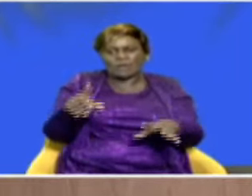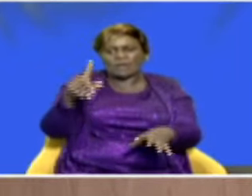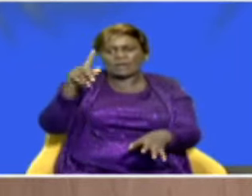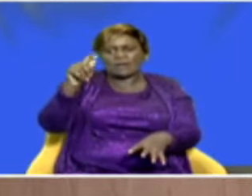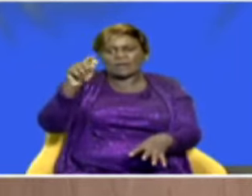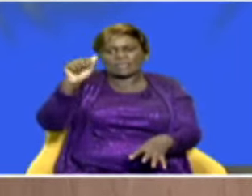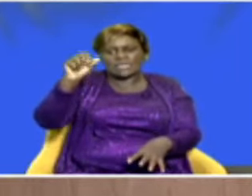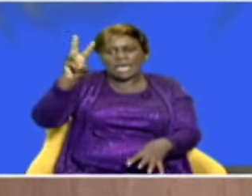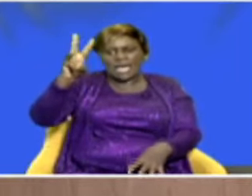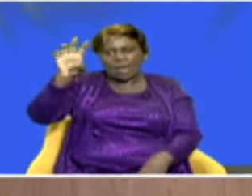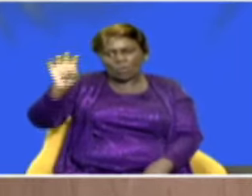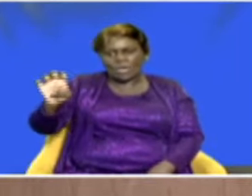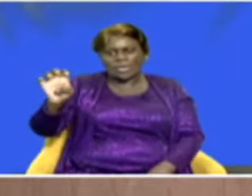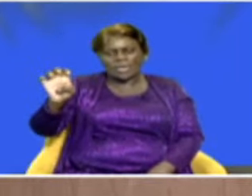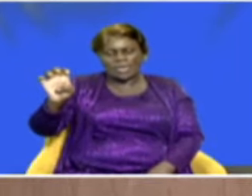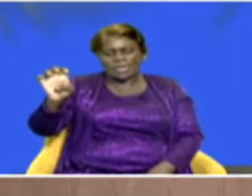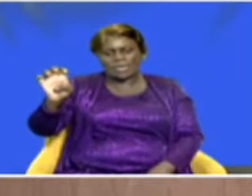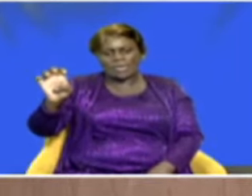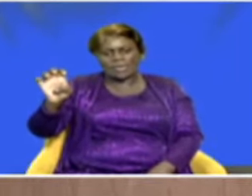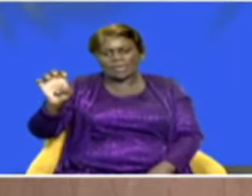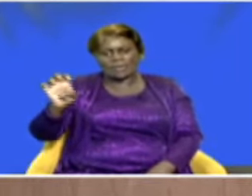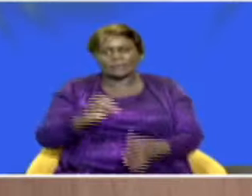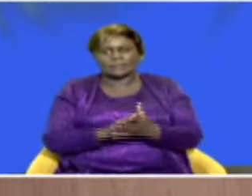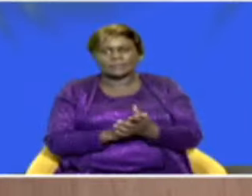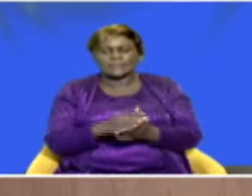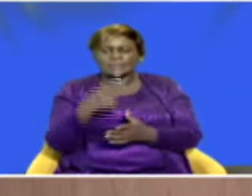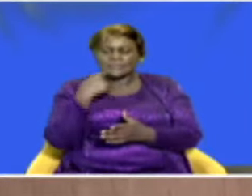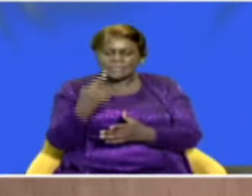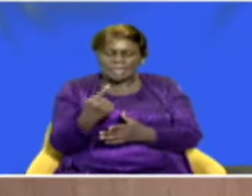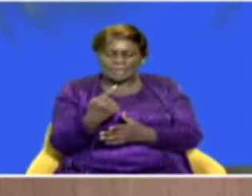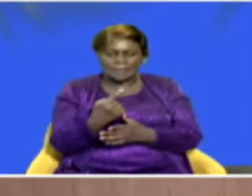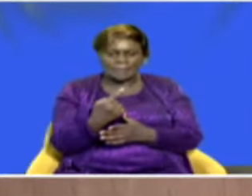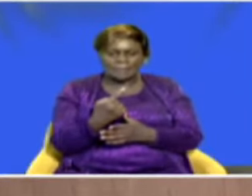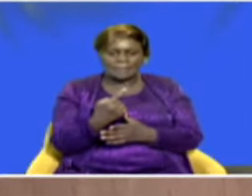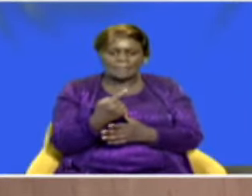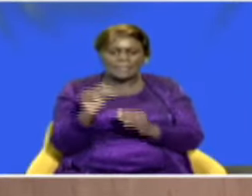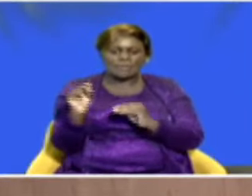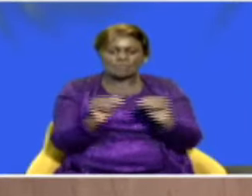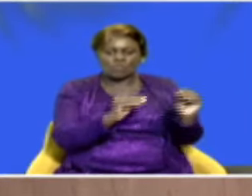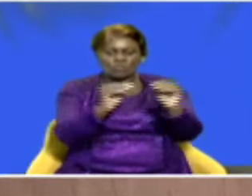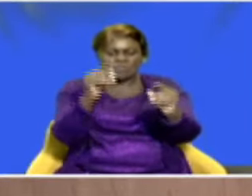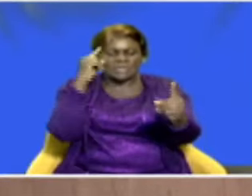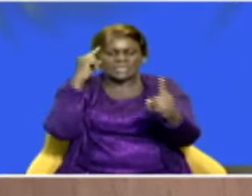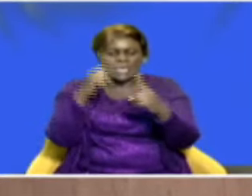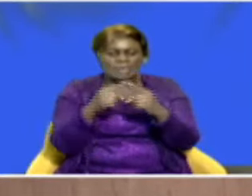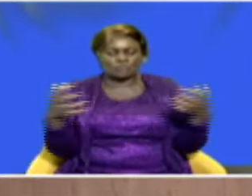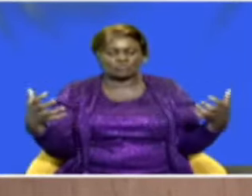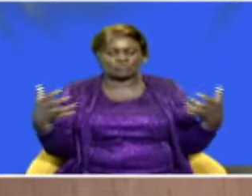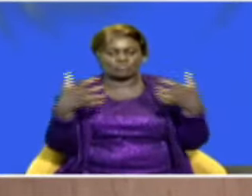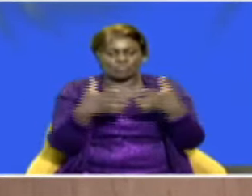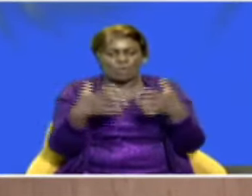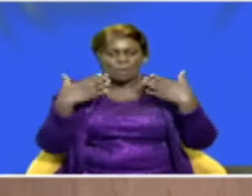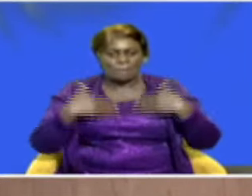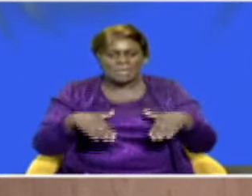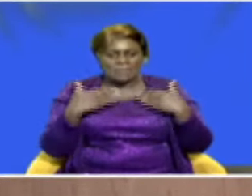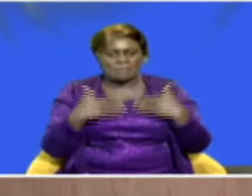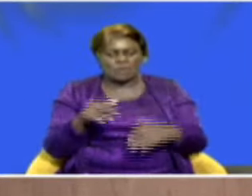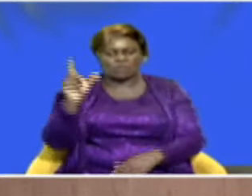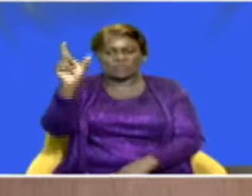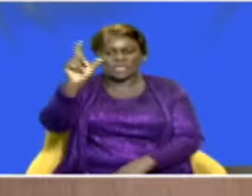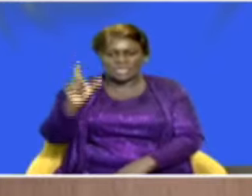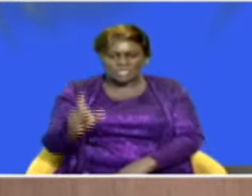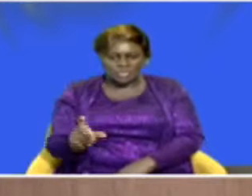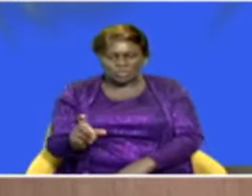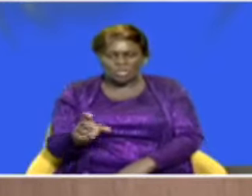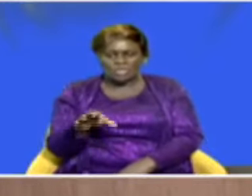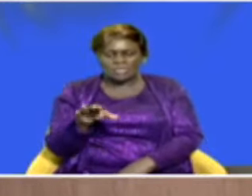of the movement to the five Western counties. Natembeya says that the movement aims to unite the people of the region and